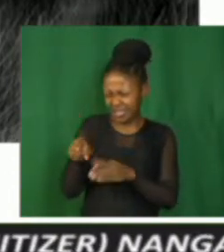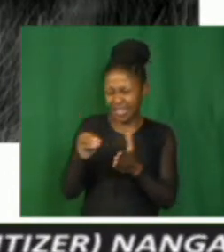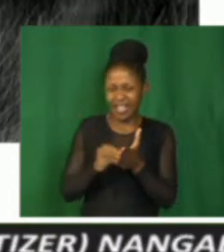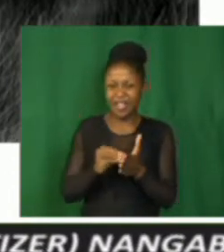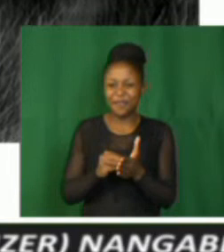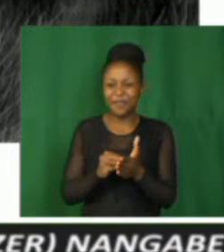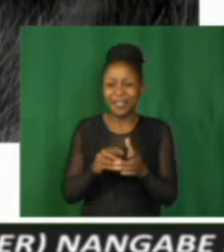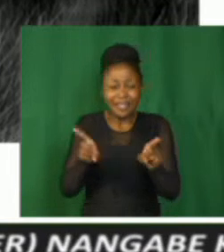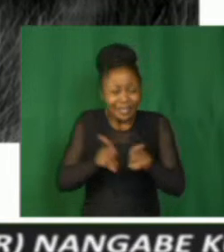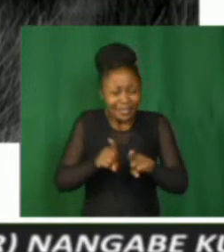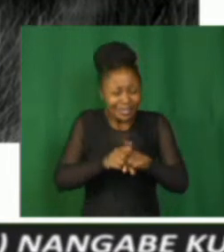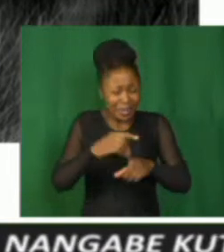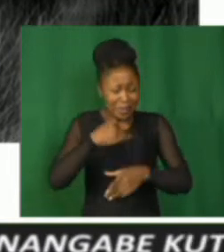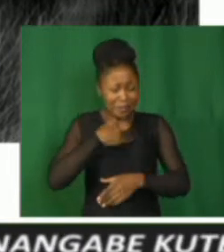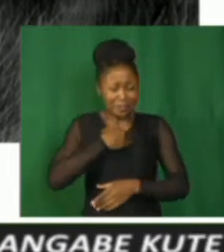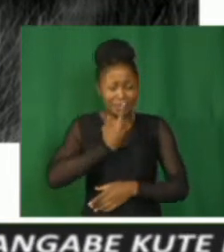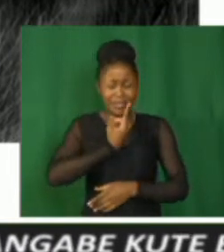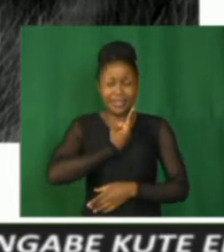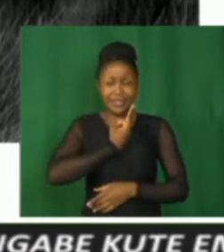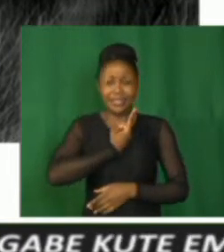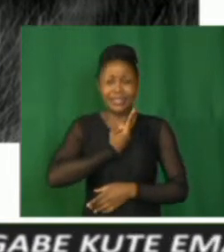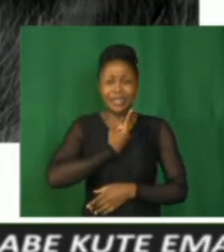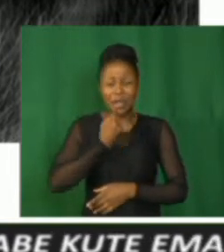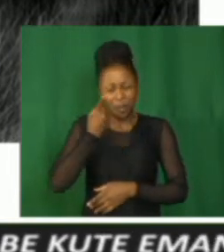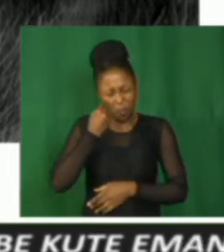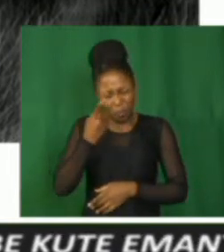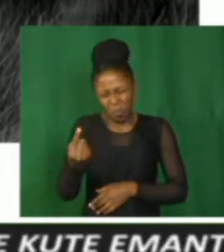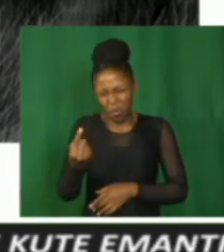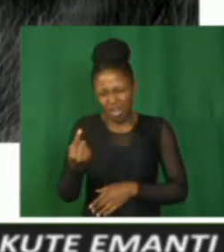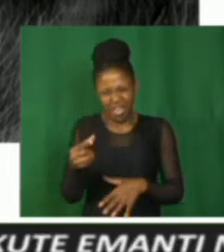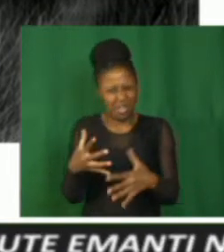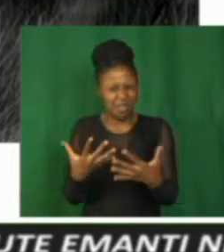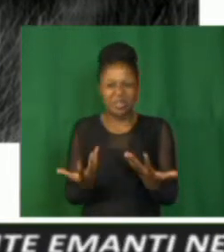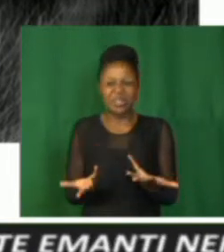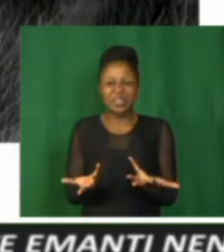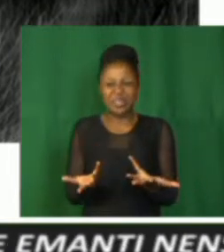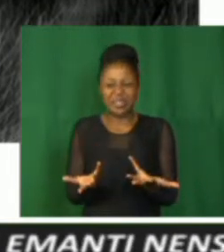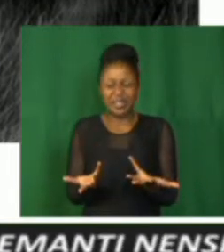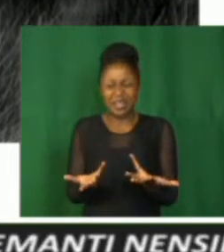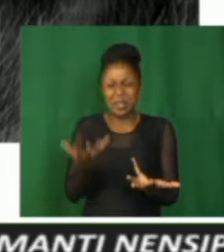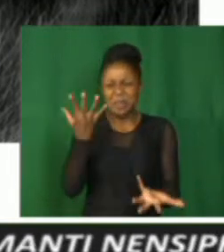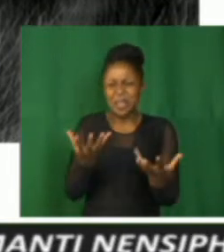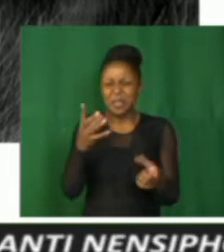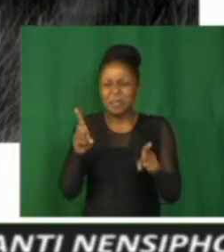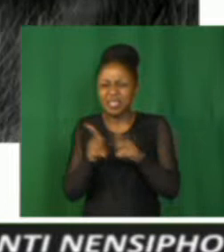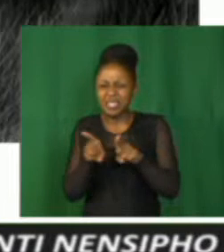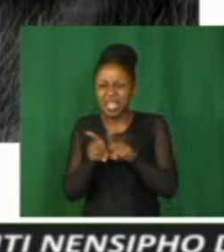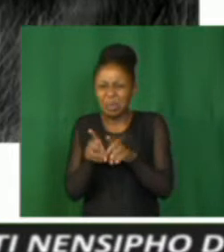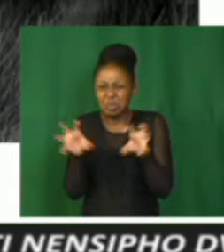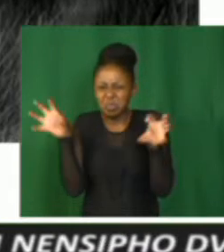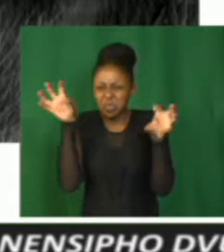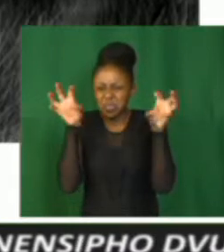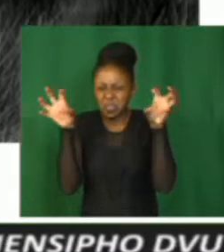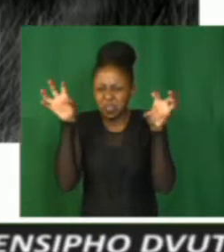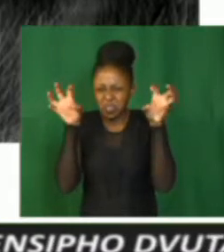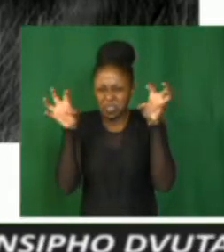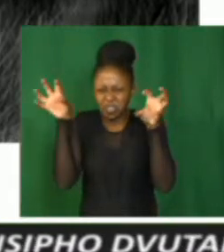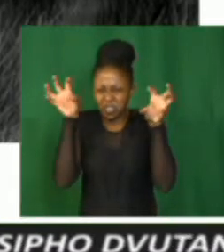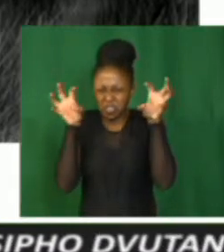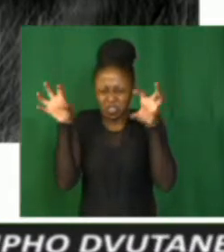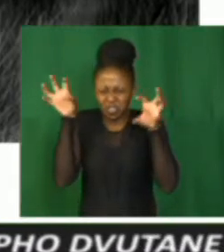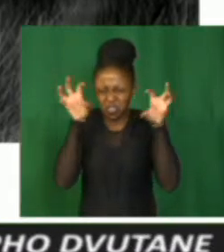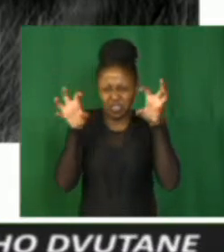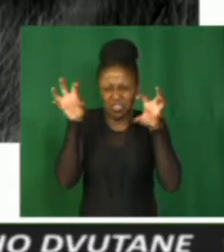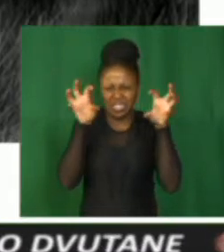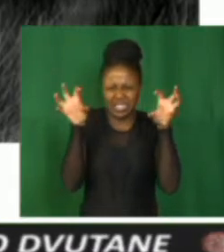have never seen this one. What do you think this is? Well, it looks like a ghost. It looks like horrific, I'm not sure. It looks like a ghost,